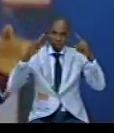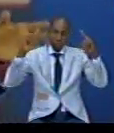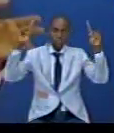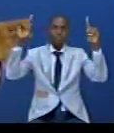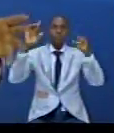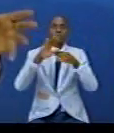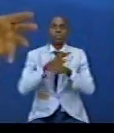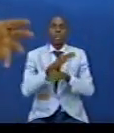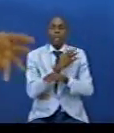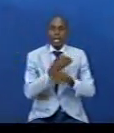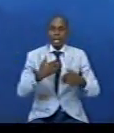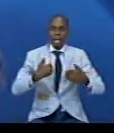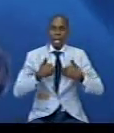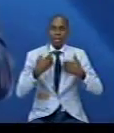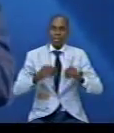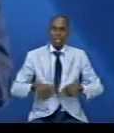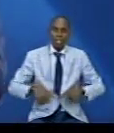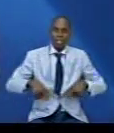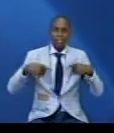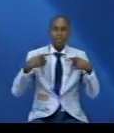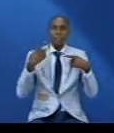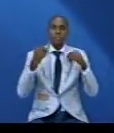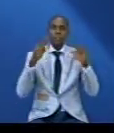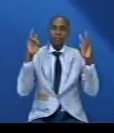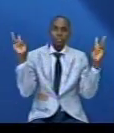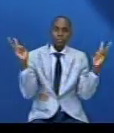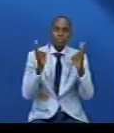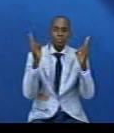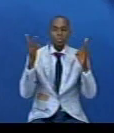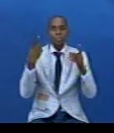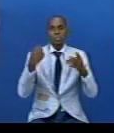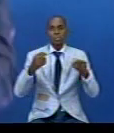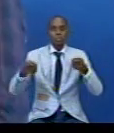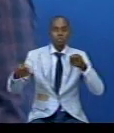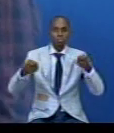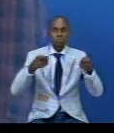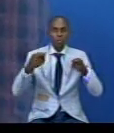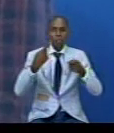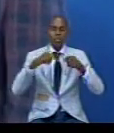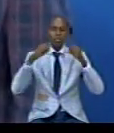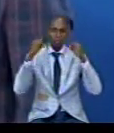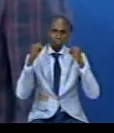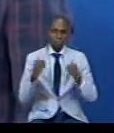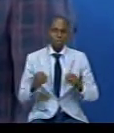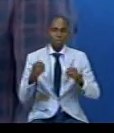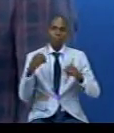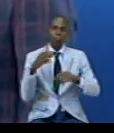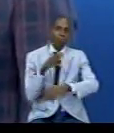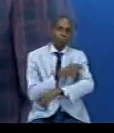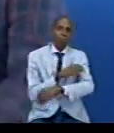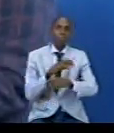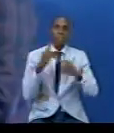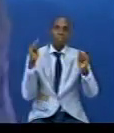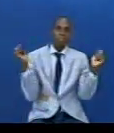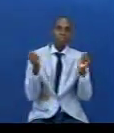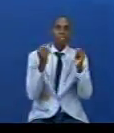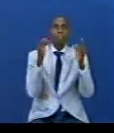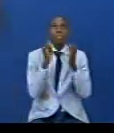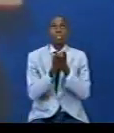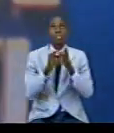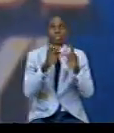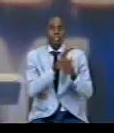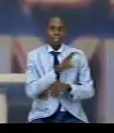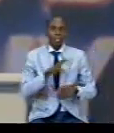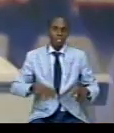life and the victory, the dominion, the power, the triumph that he had, he said, if